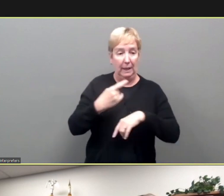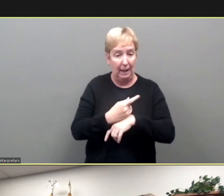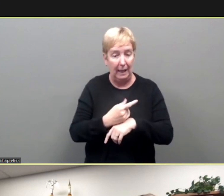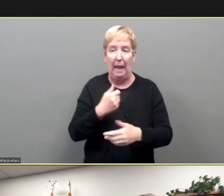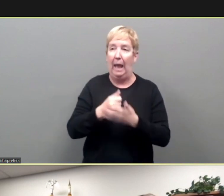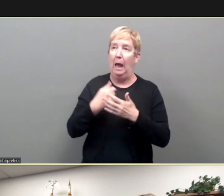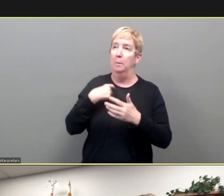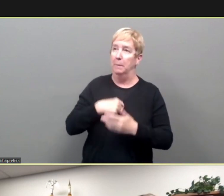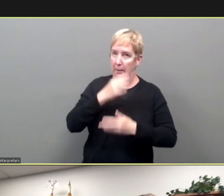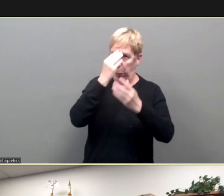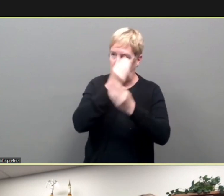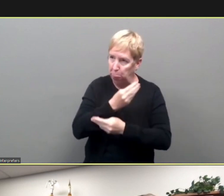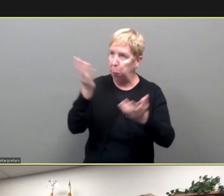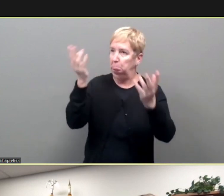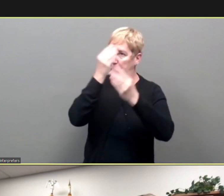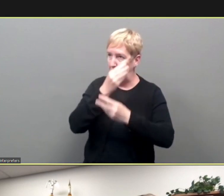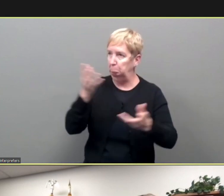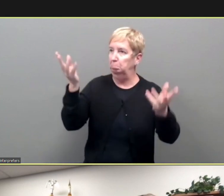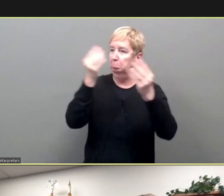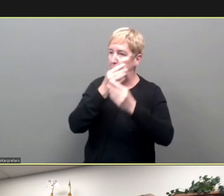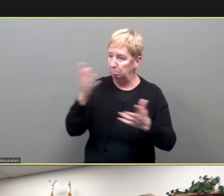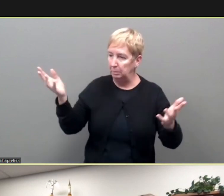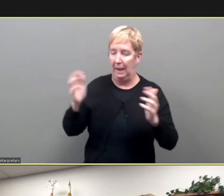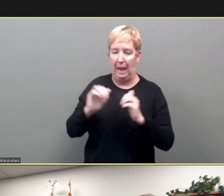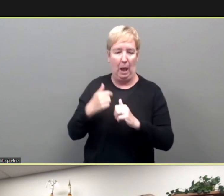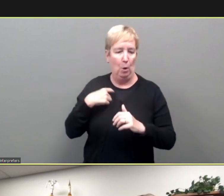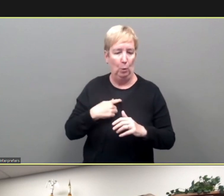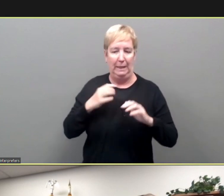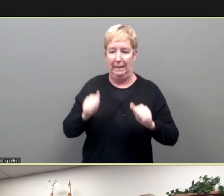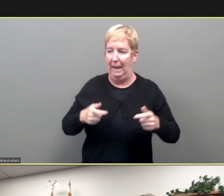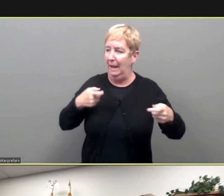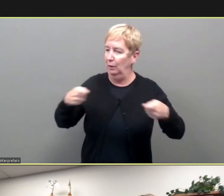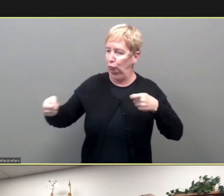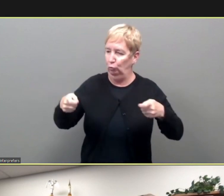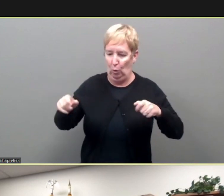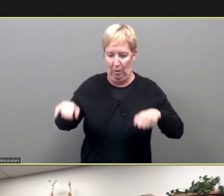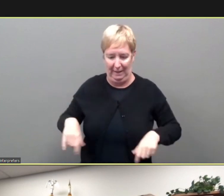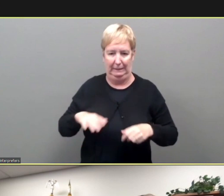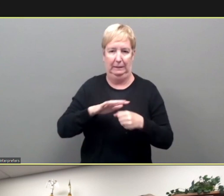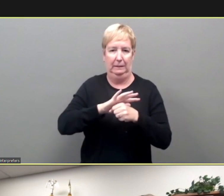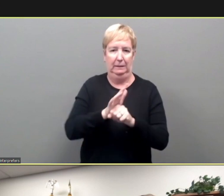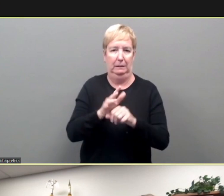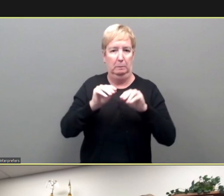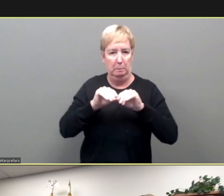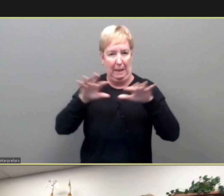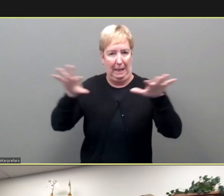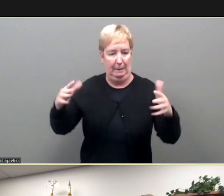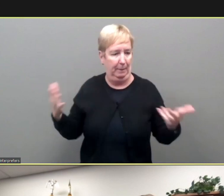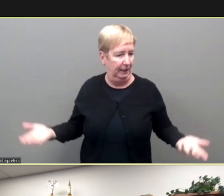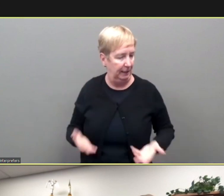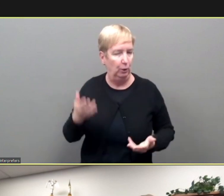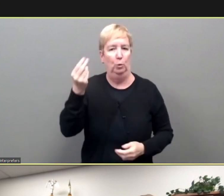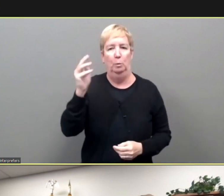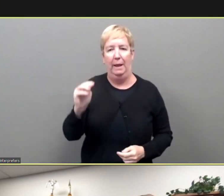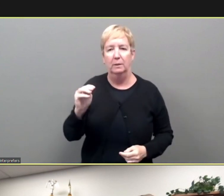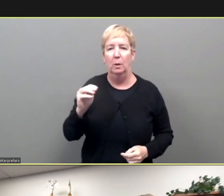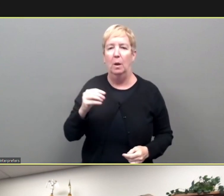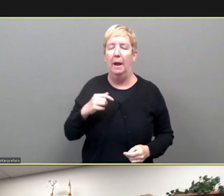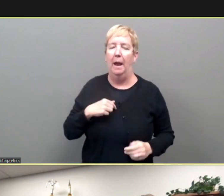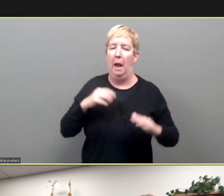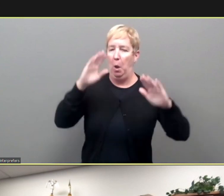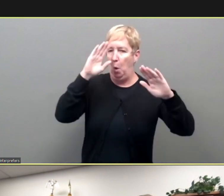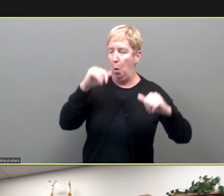word out about what we can do to control this pandemic in New Mexico. And I hope I'm not going to